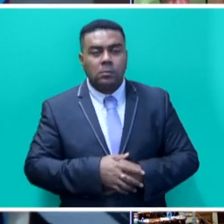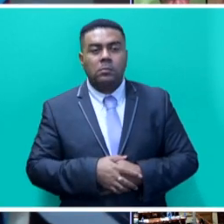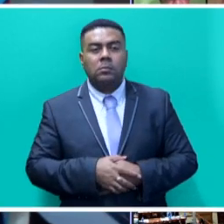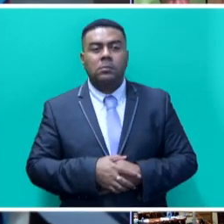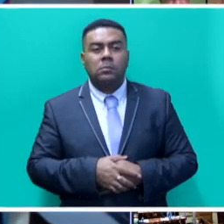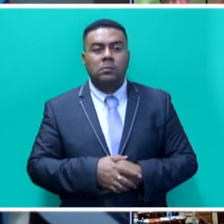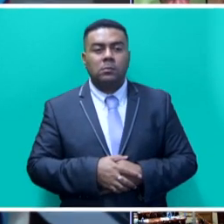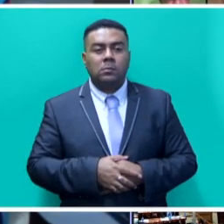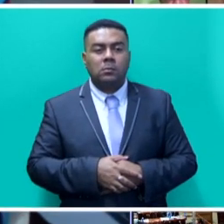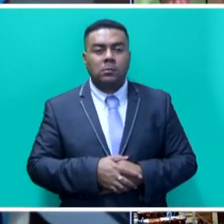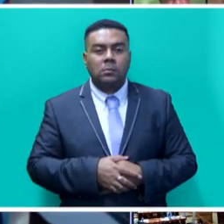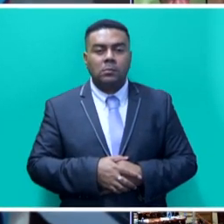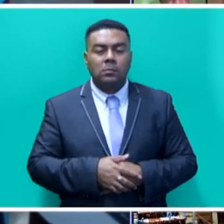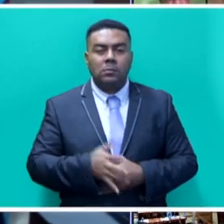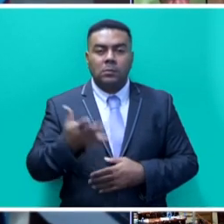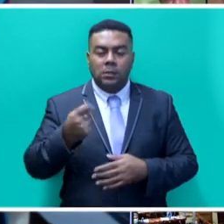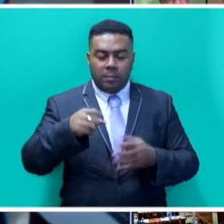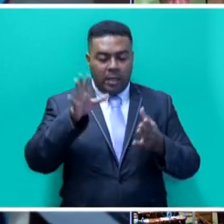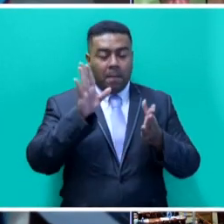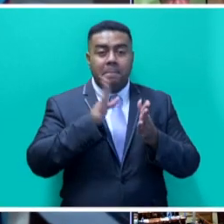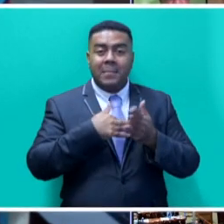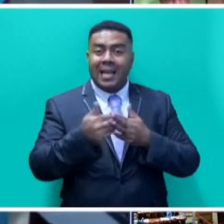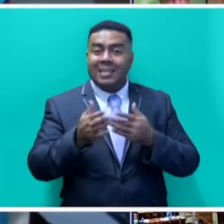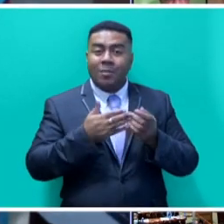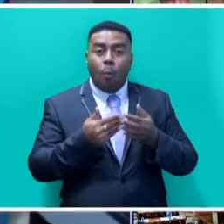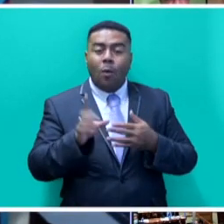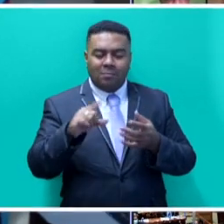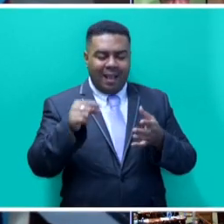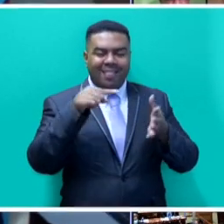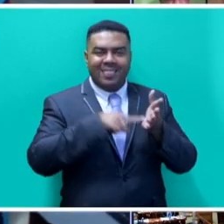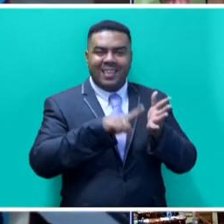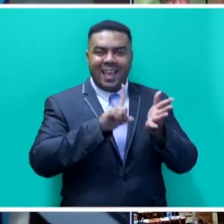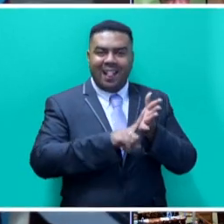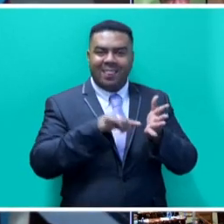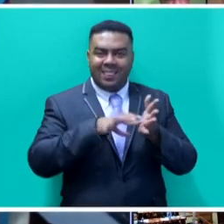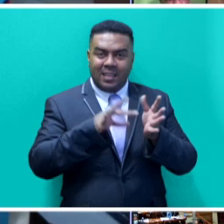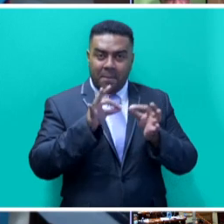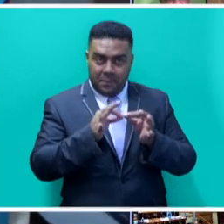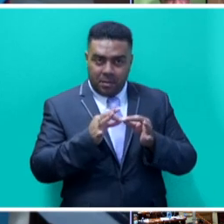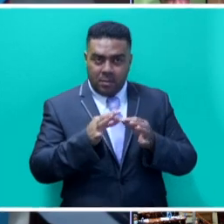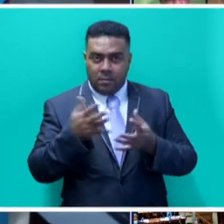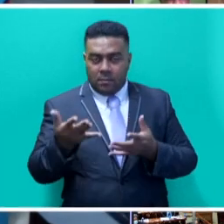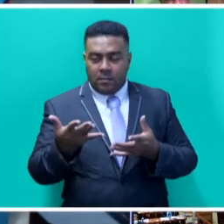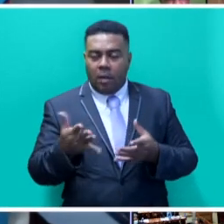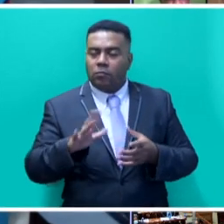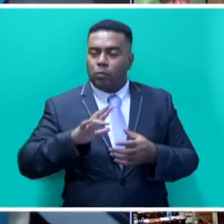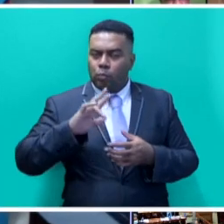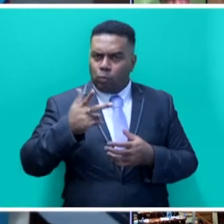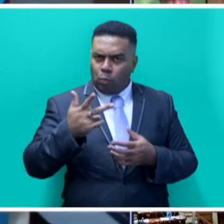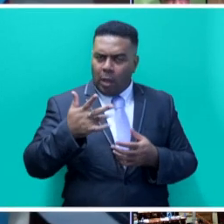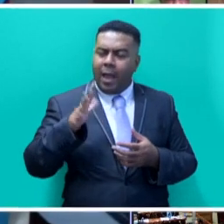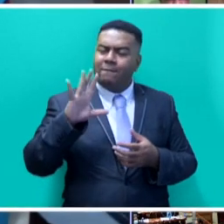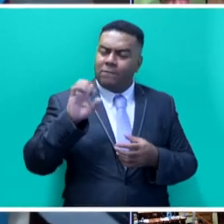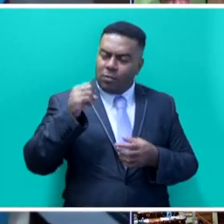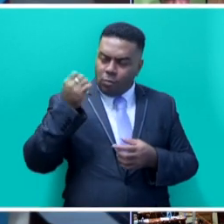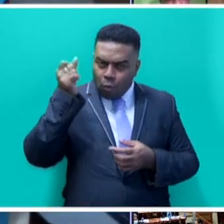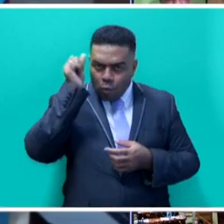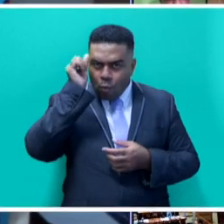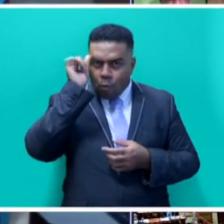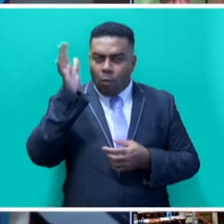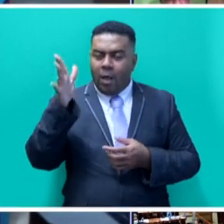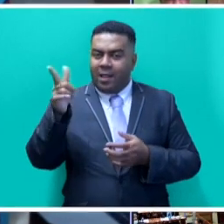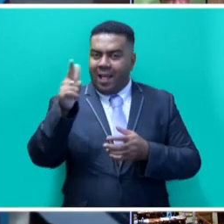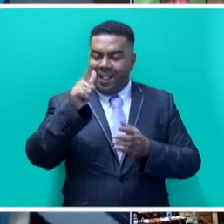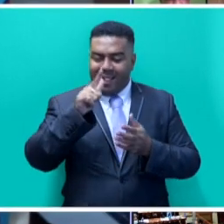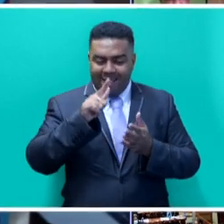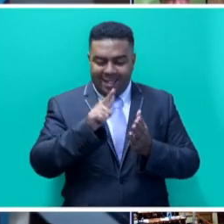been a matter handled by the TLTB, who are legally empowered to do so, even though they have been